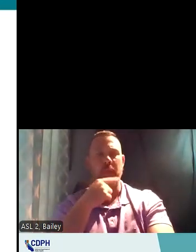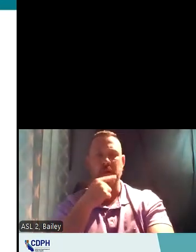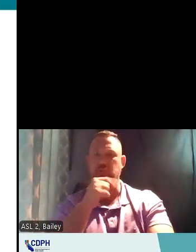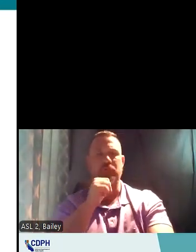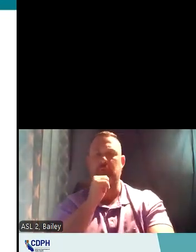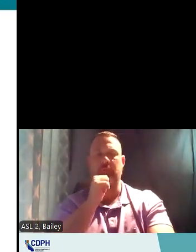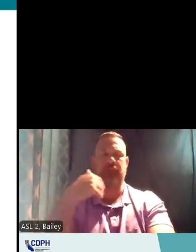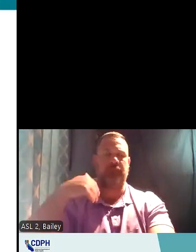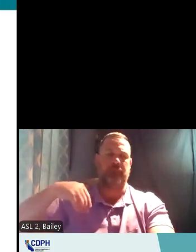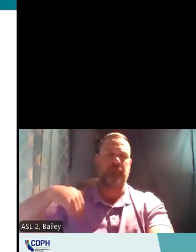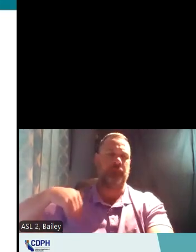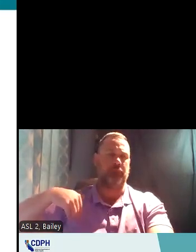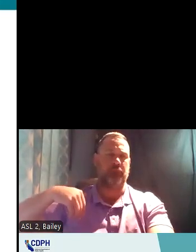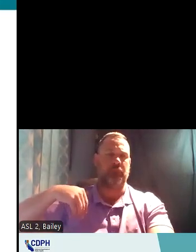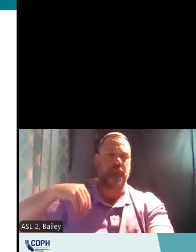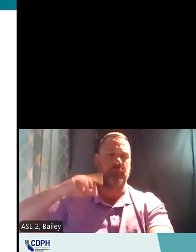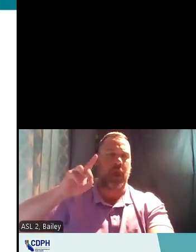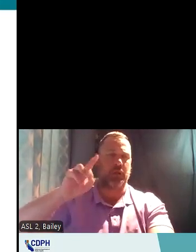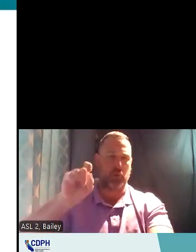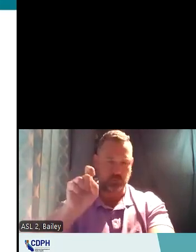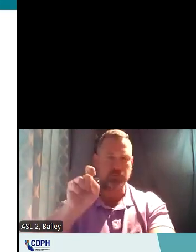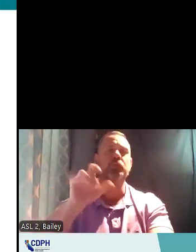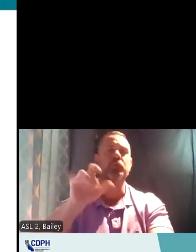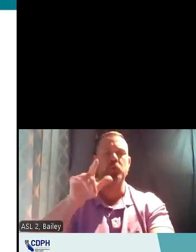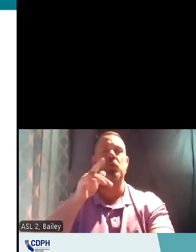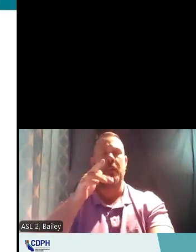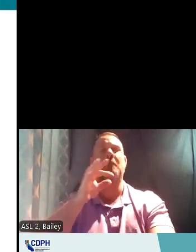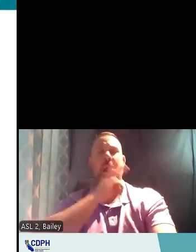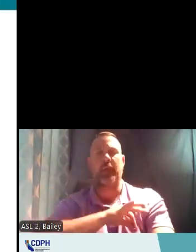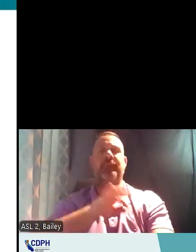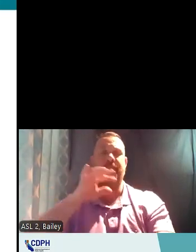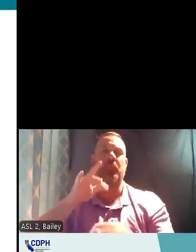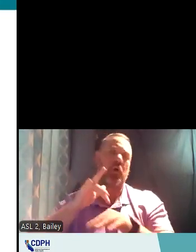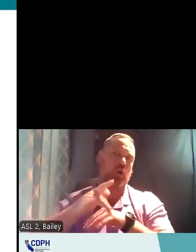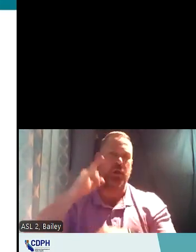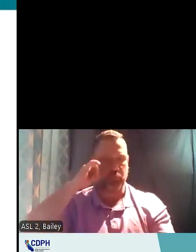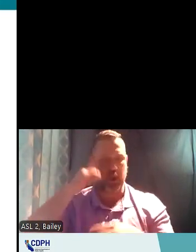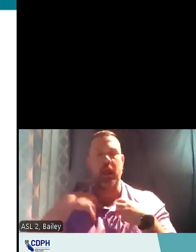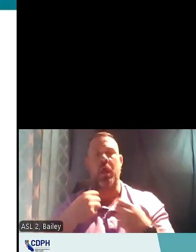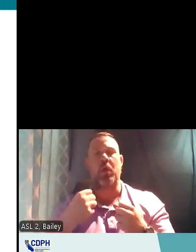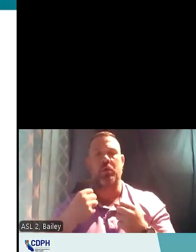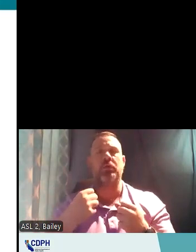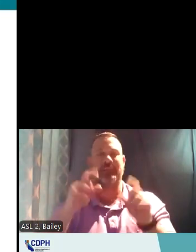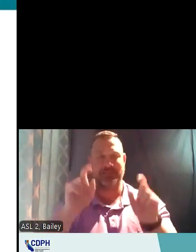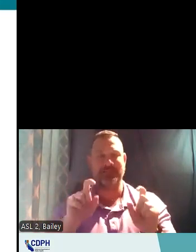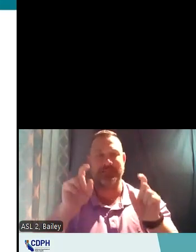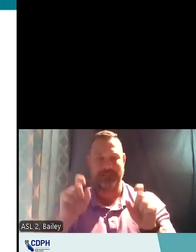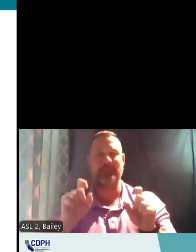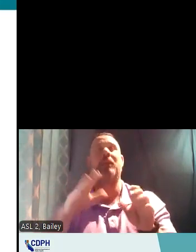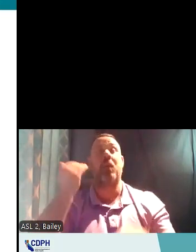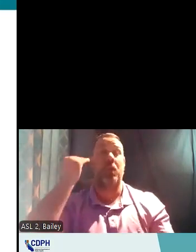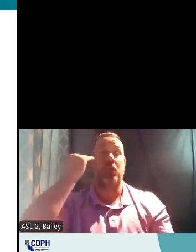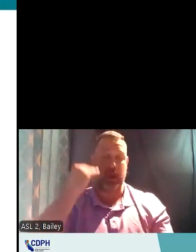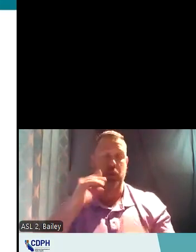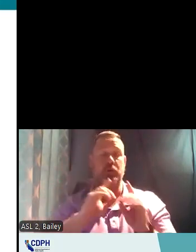underdiagnosed, who would benefit from earlier brain health screenings, expanding the dementia care aware work that the Department of